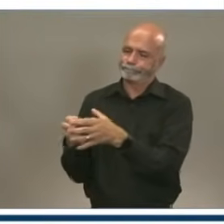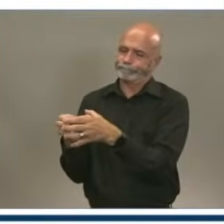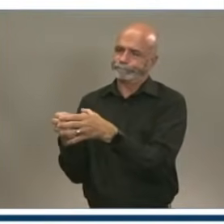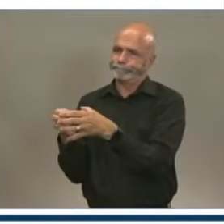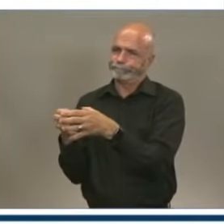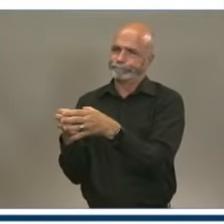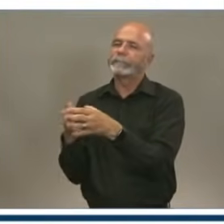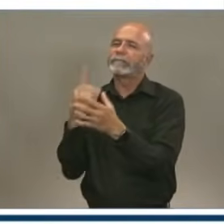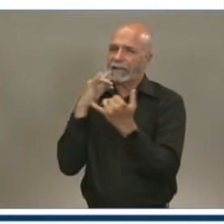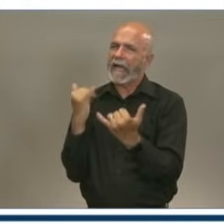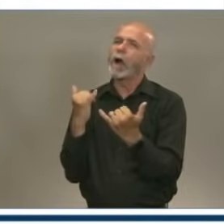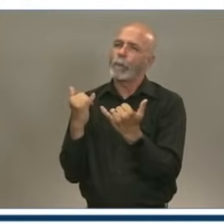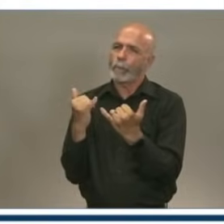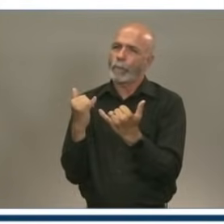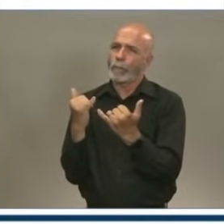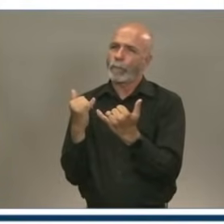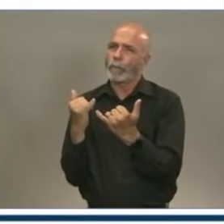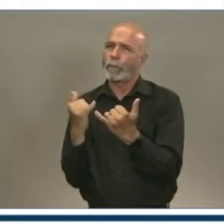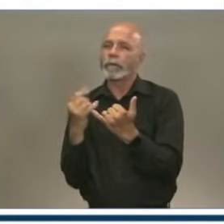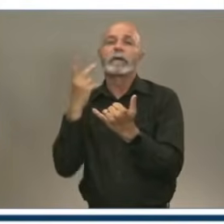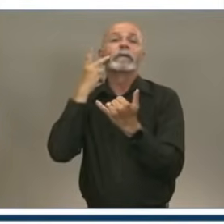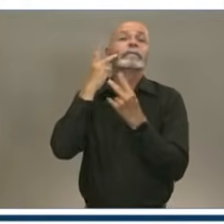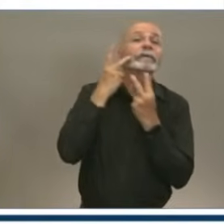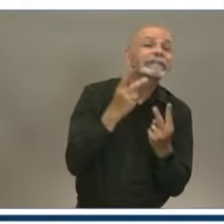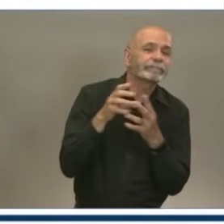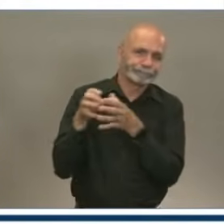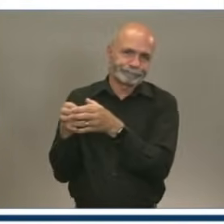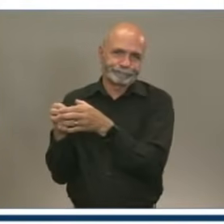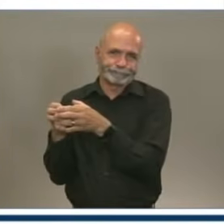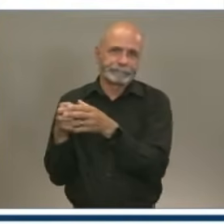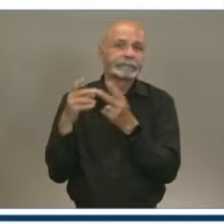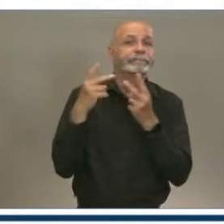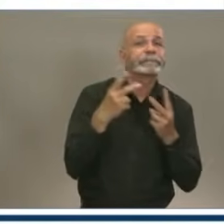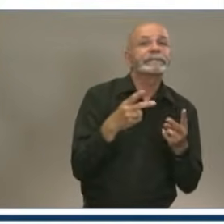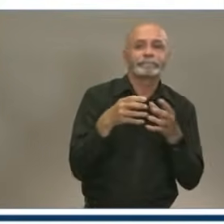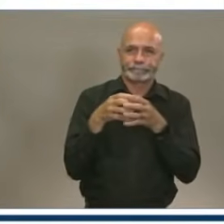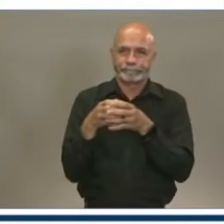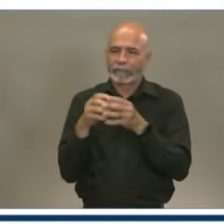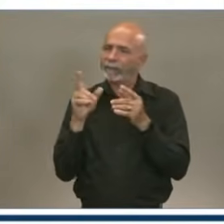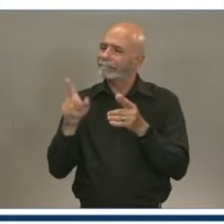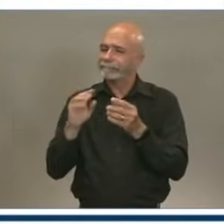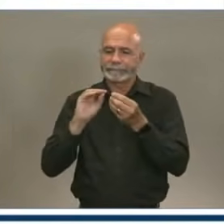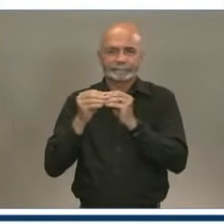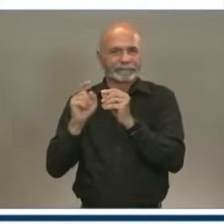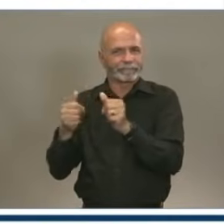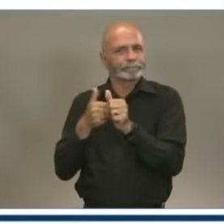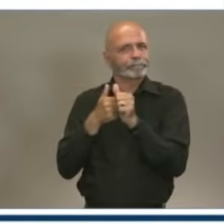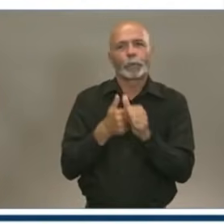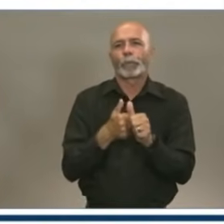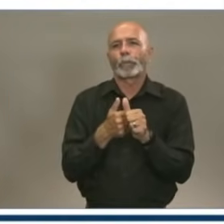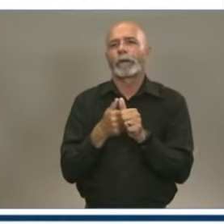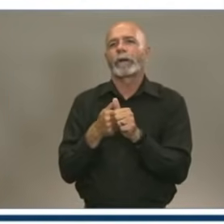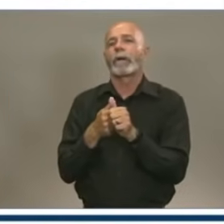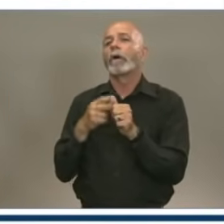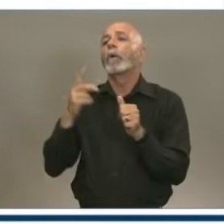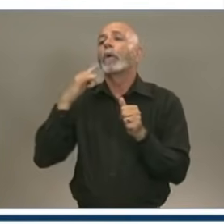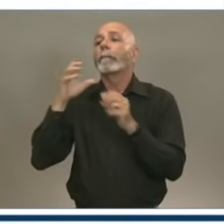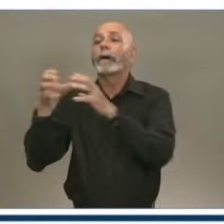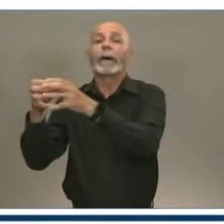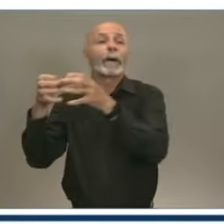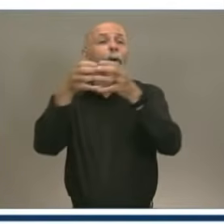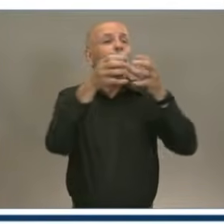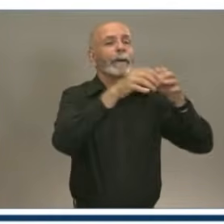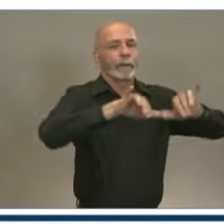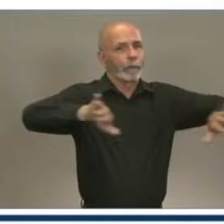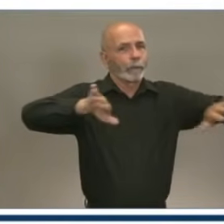months around visitations as part of a number of events that are considered like social gatherings. Next, we'll